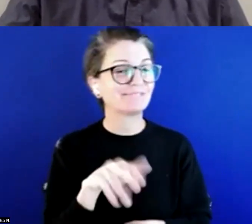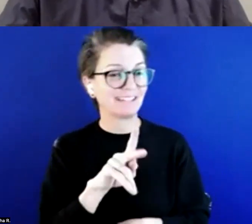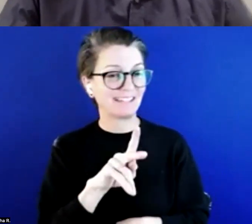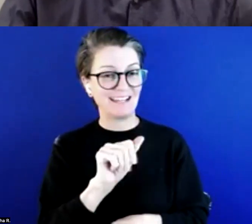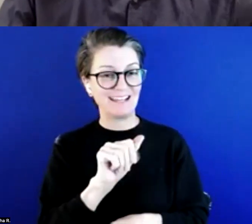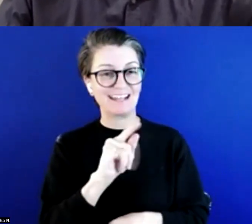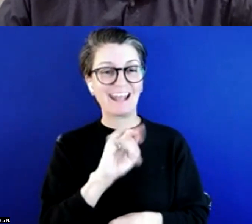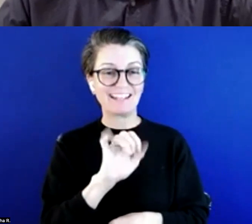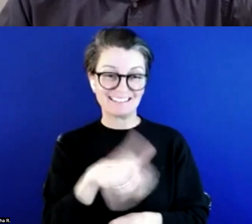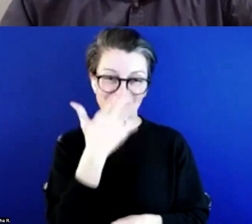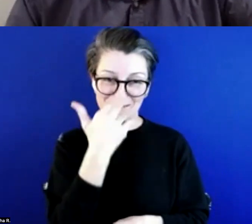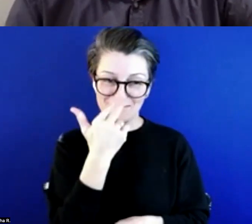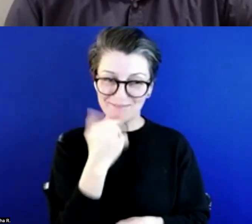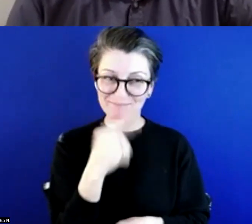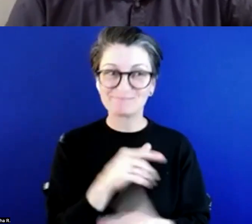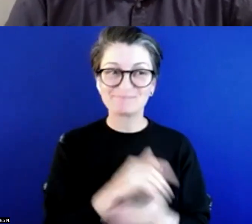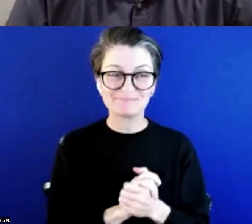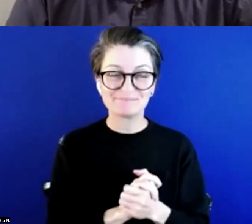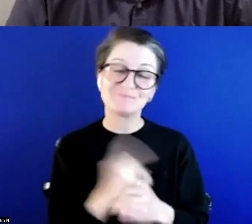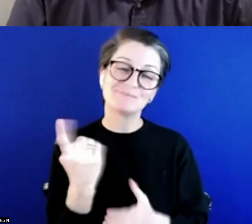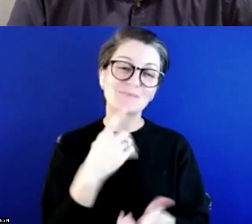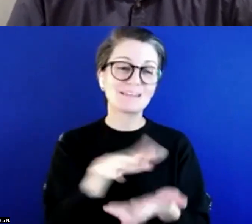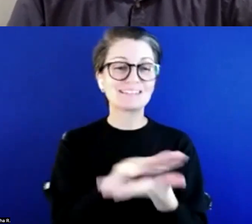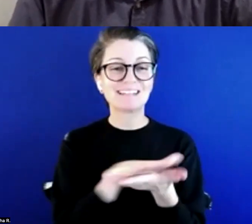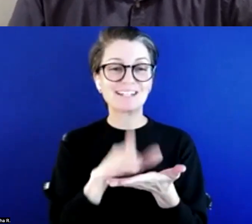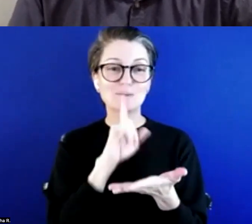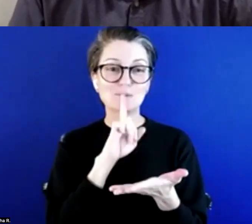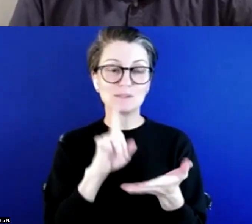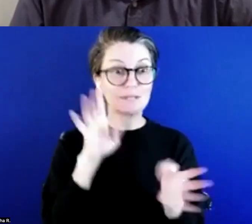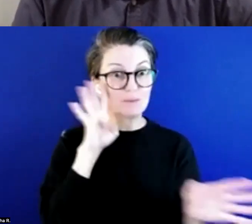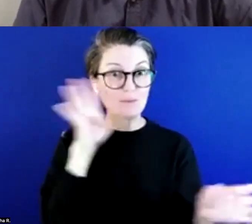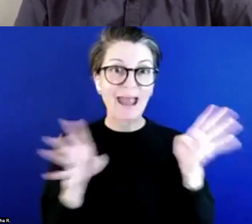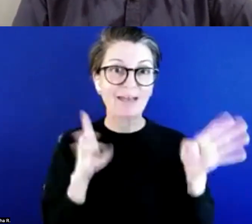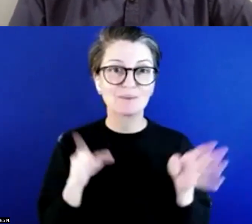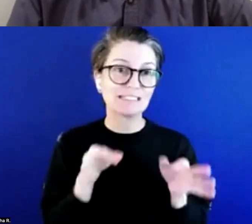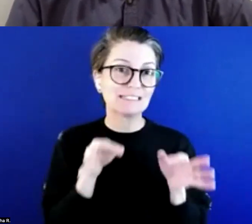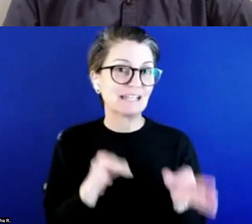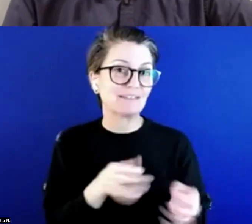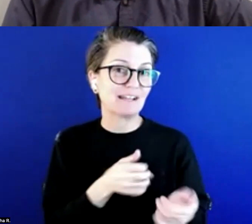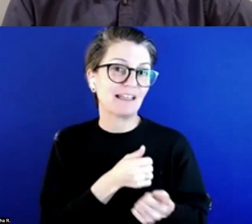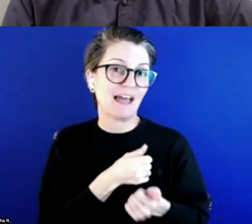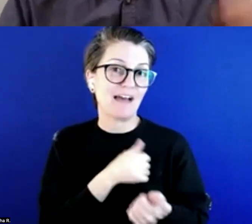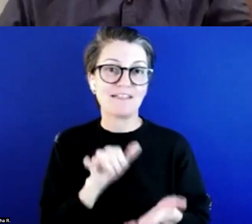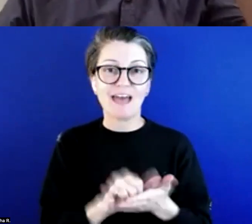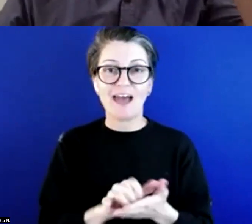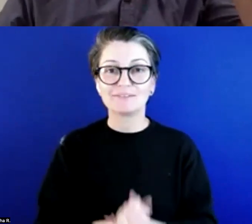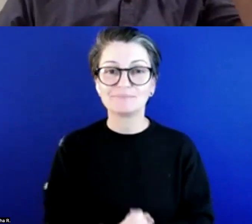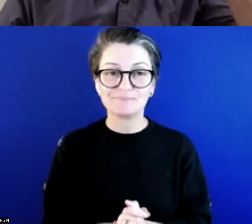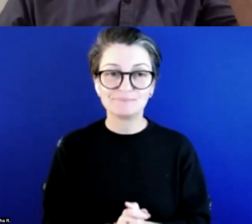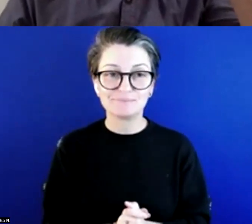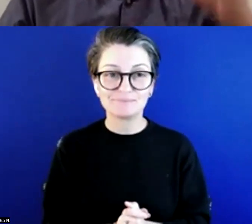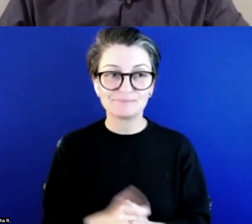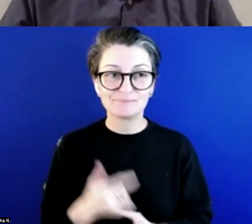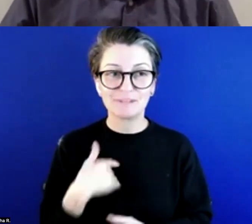That's hilarious. It's always nice to be creative, so definitely love that. Let me unshare